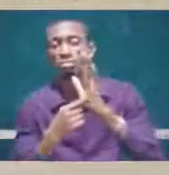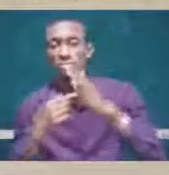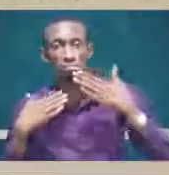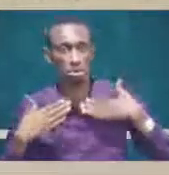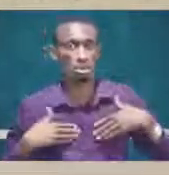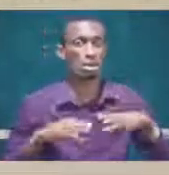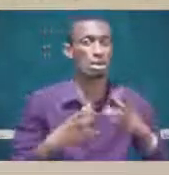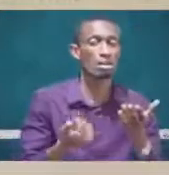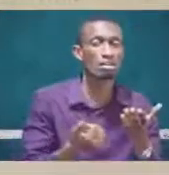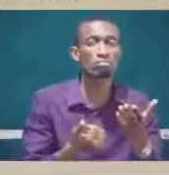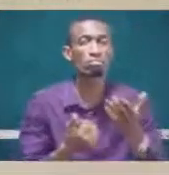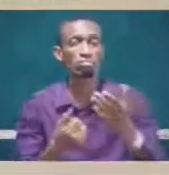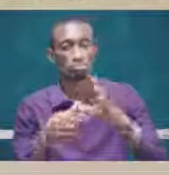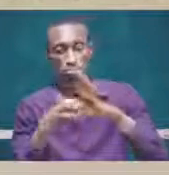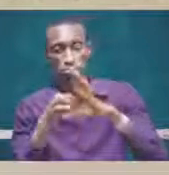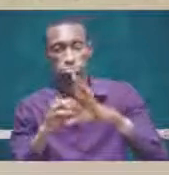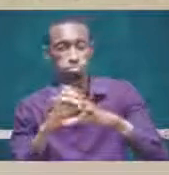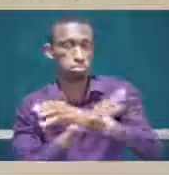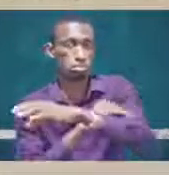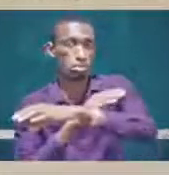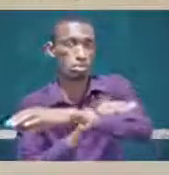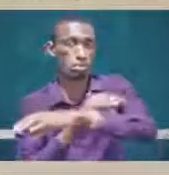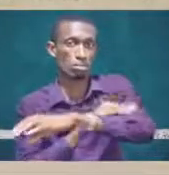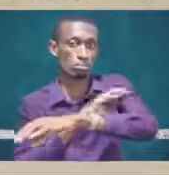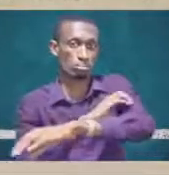muscle, all the features we display.